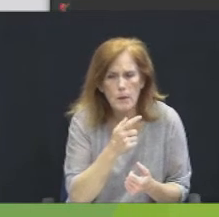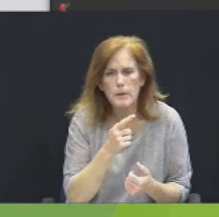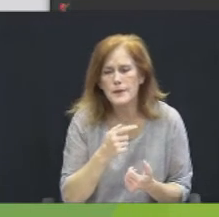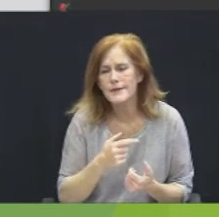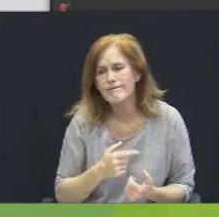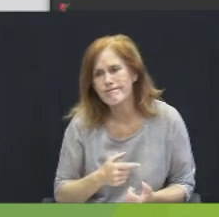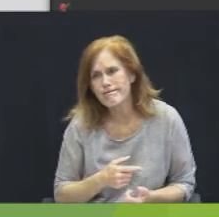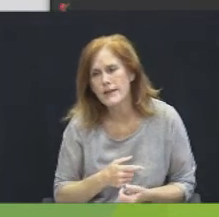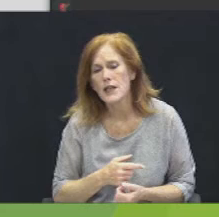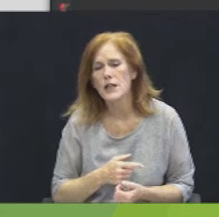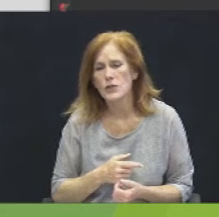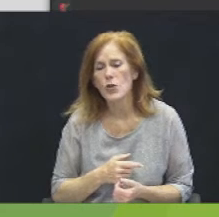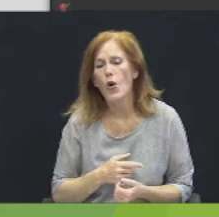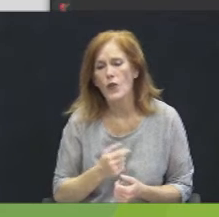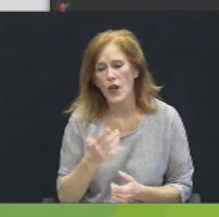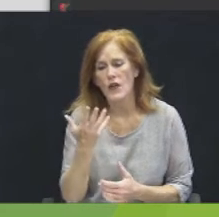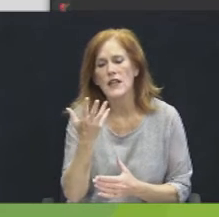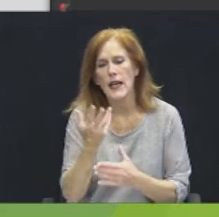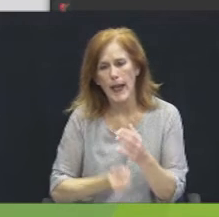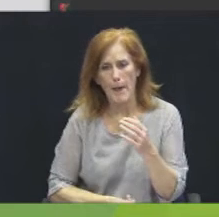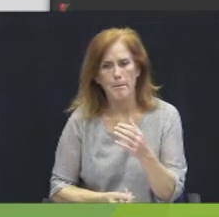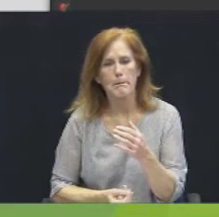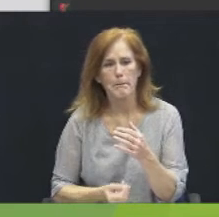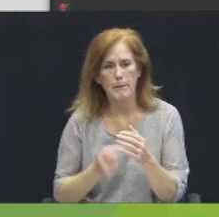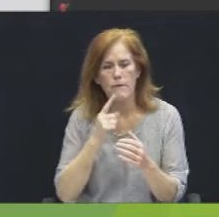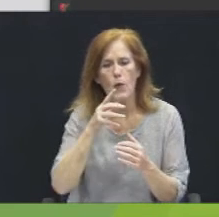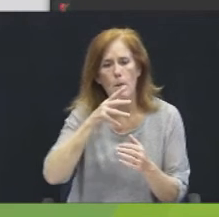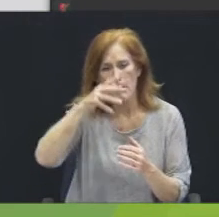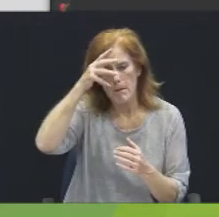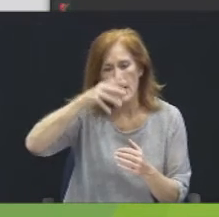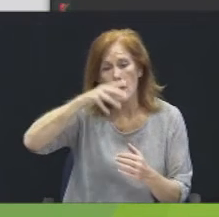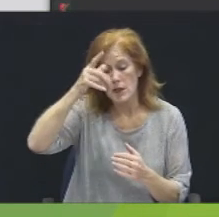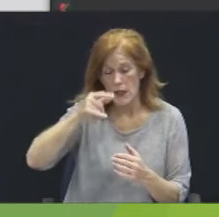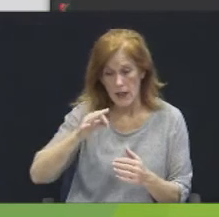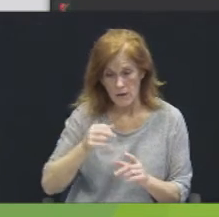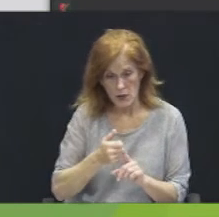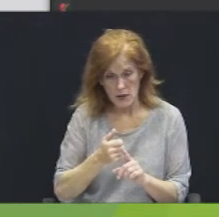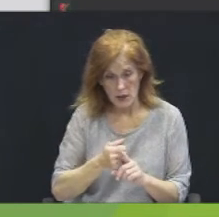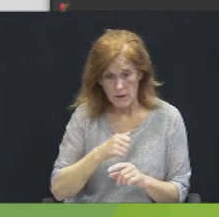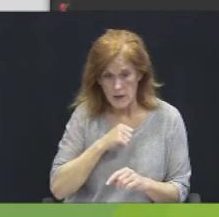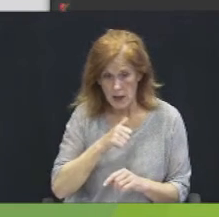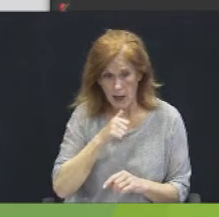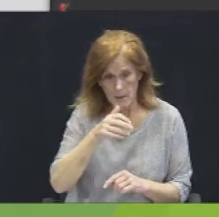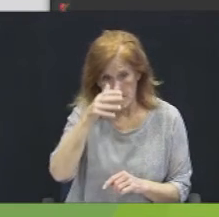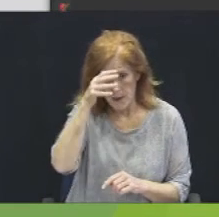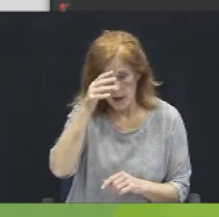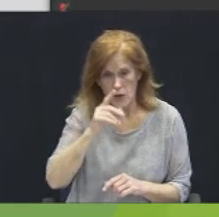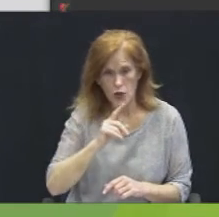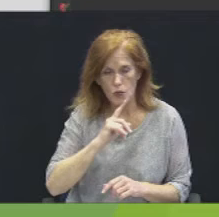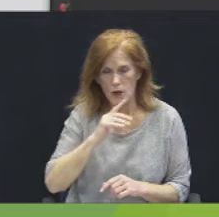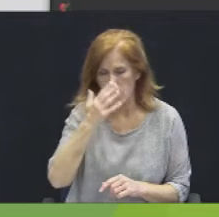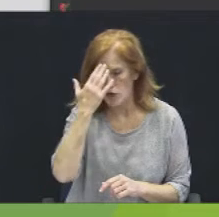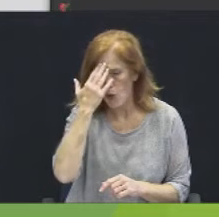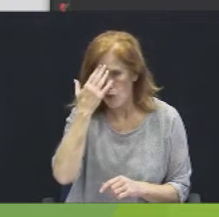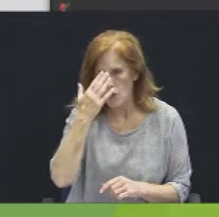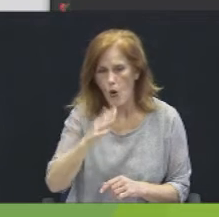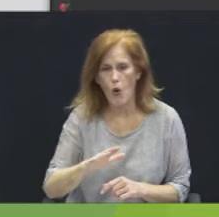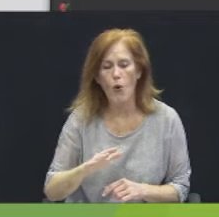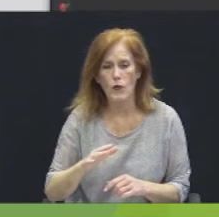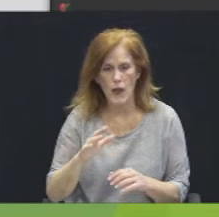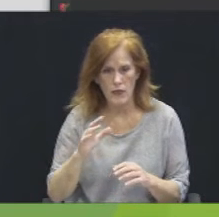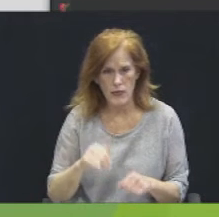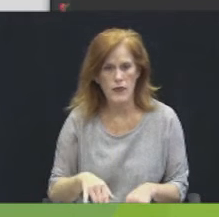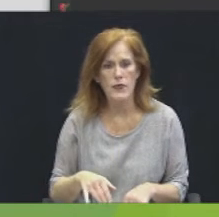is a gap there for parents that if you're not a parent, you don't realize how monumental that